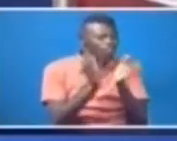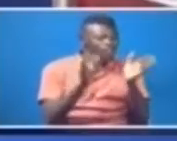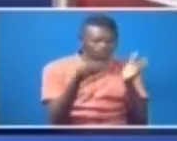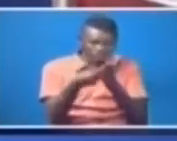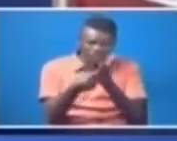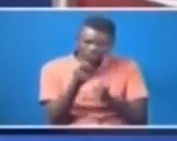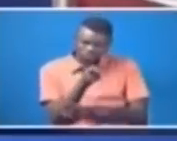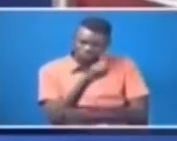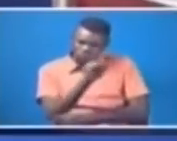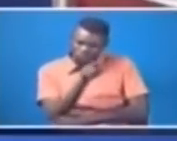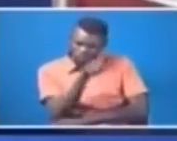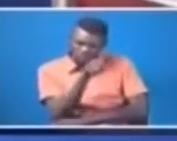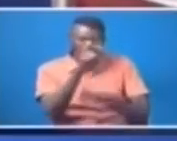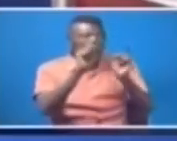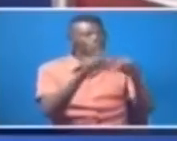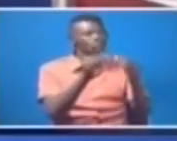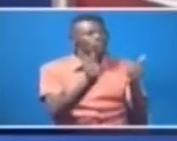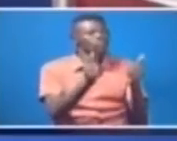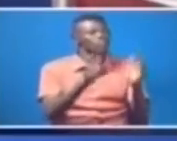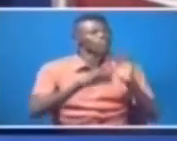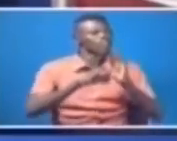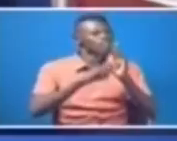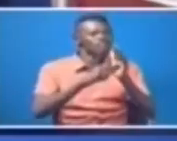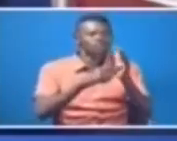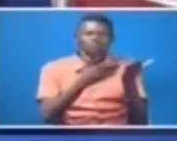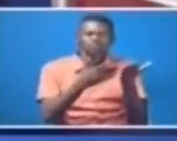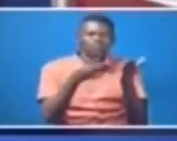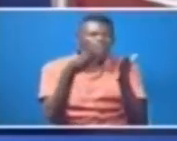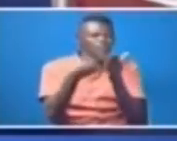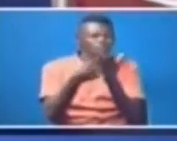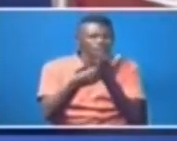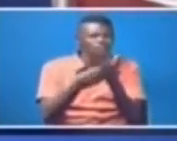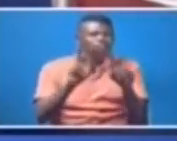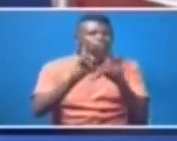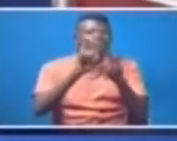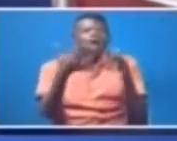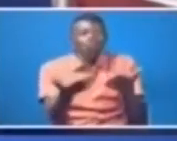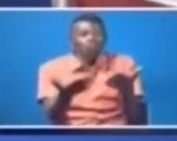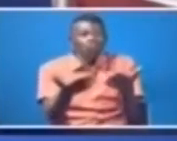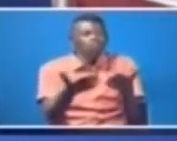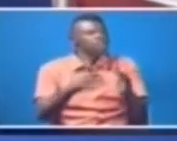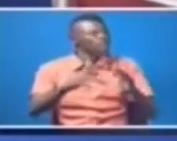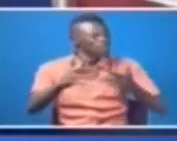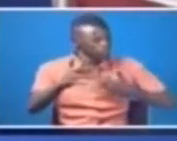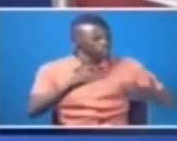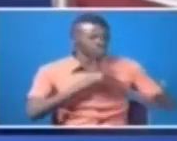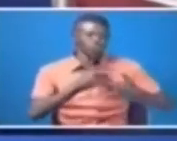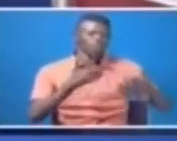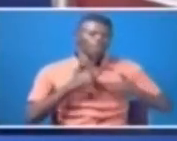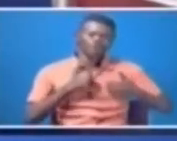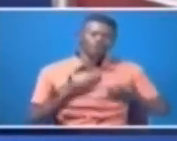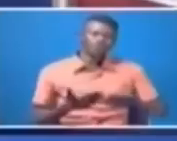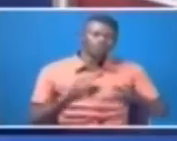real questions that must be addressed. For example, value for money is a real concern for us in the procurement process,